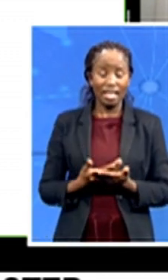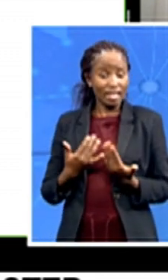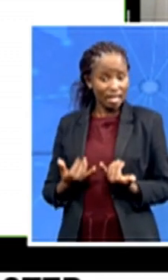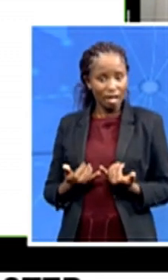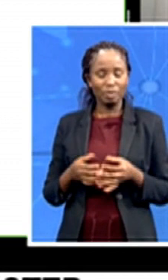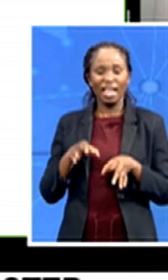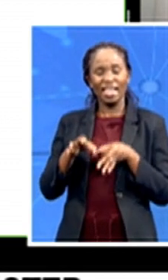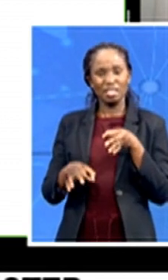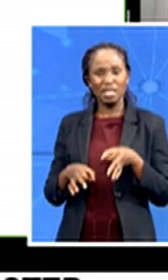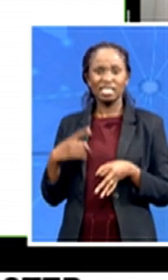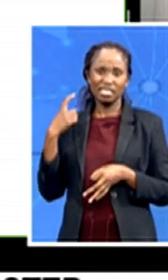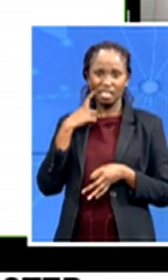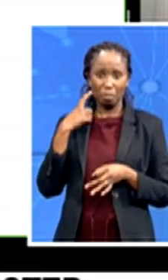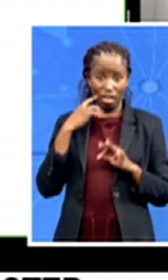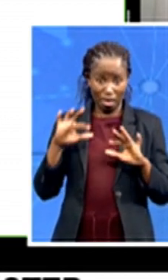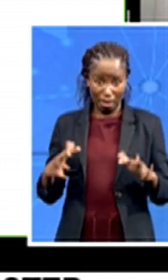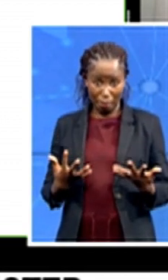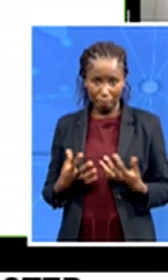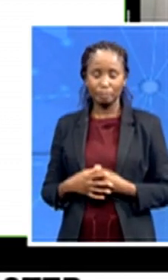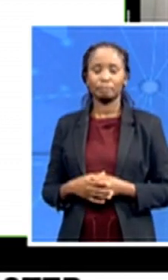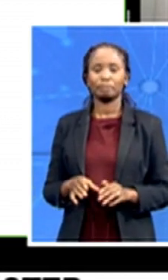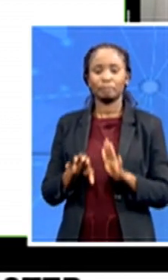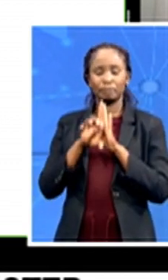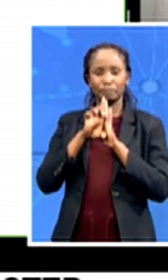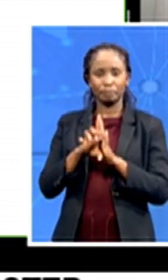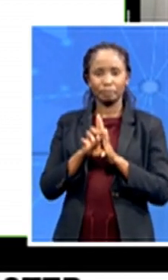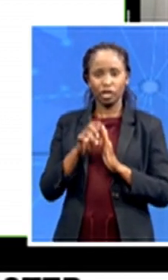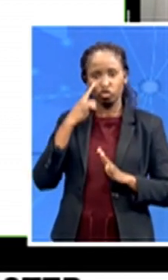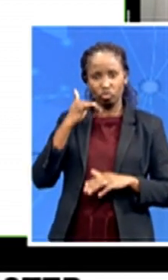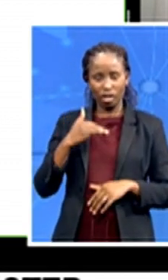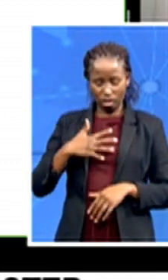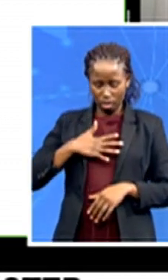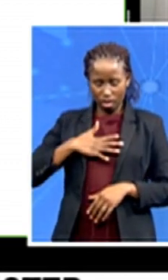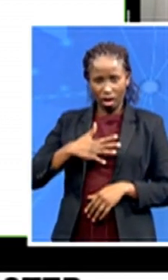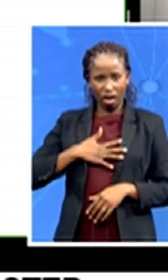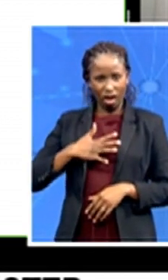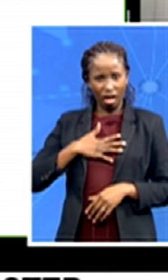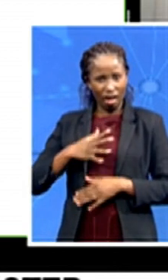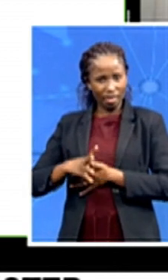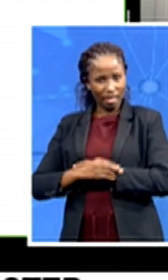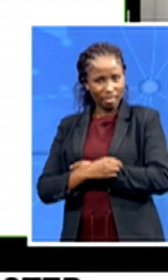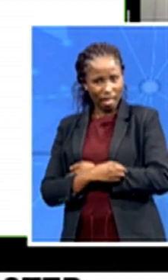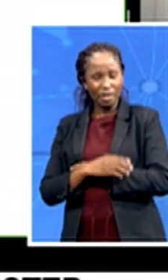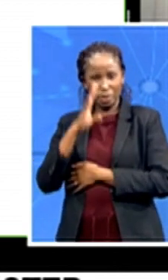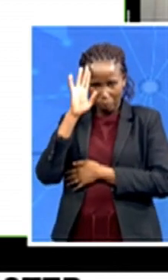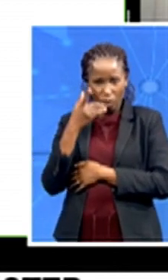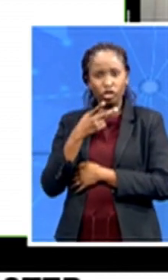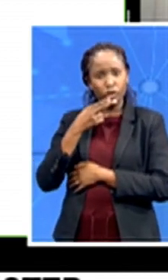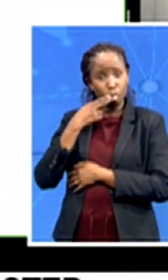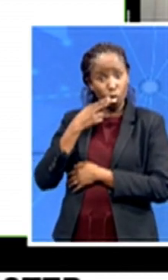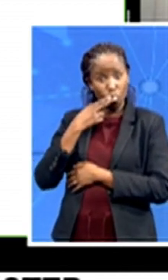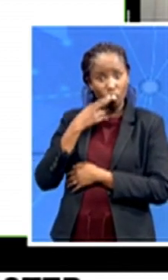look at lung cancer, we all know that smoking causes lung cancer. So that would be a